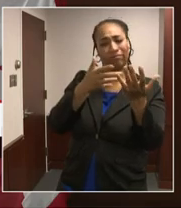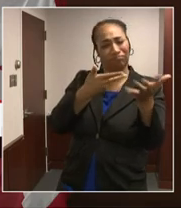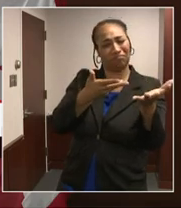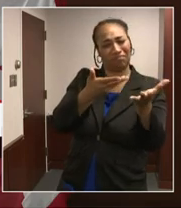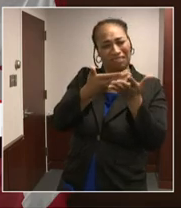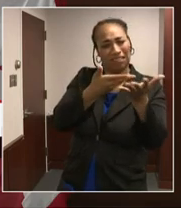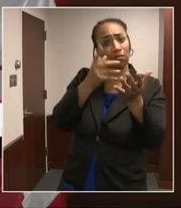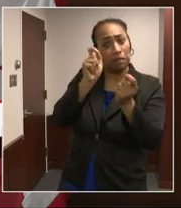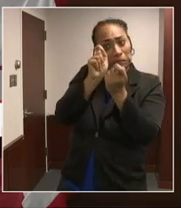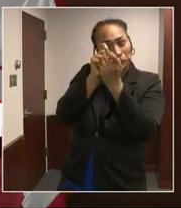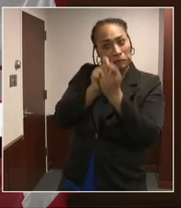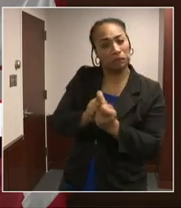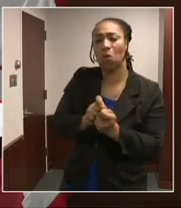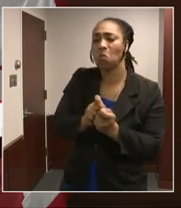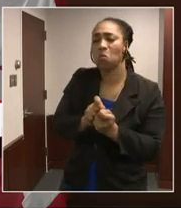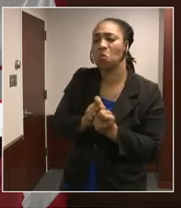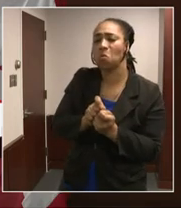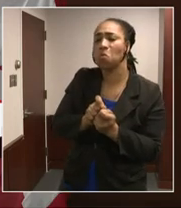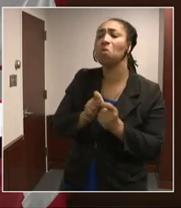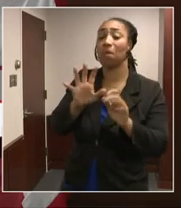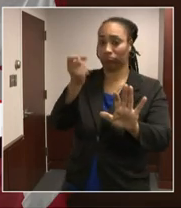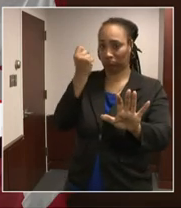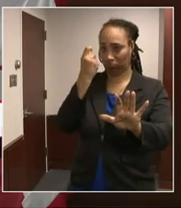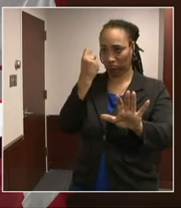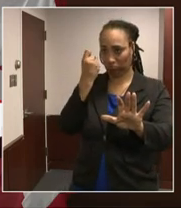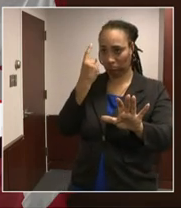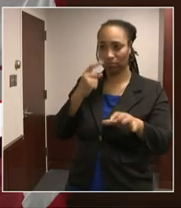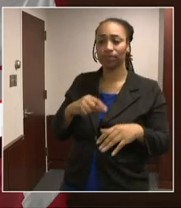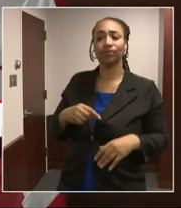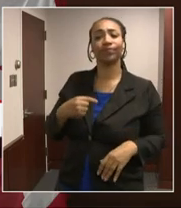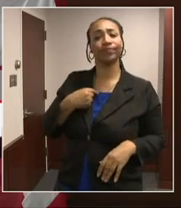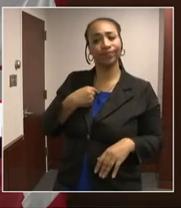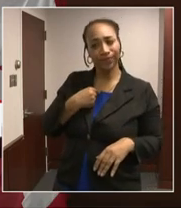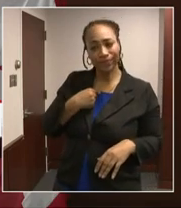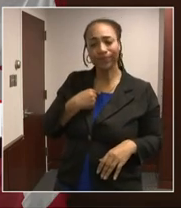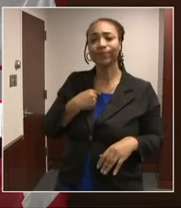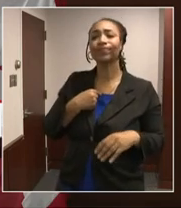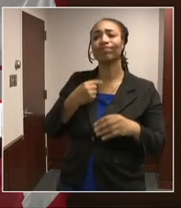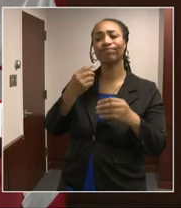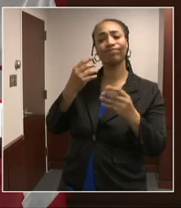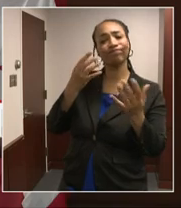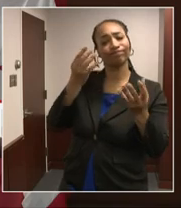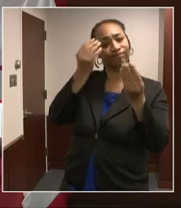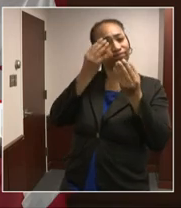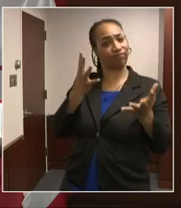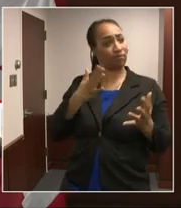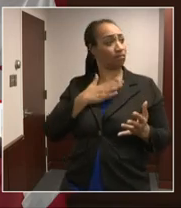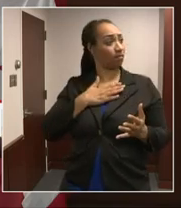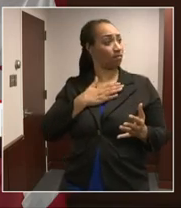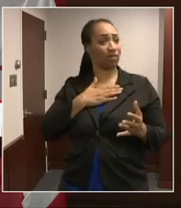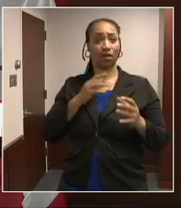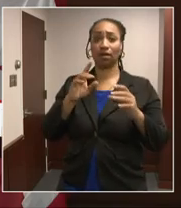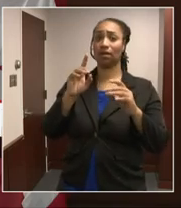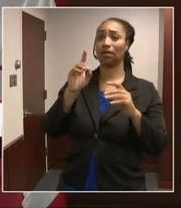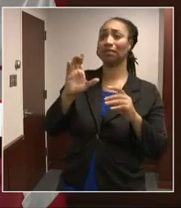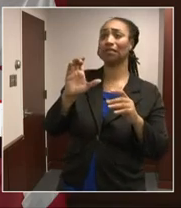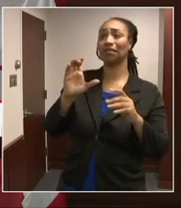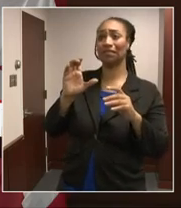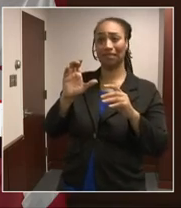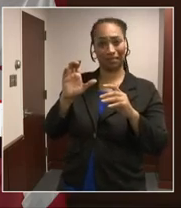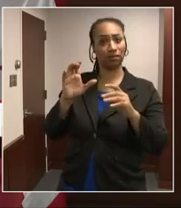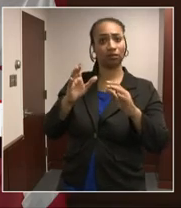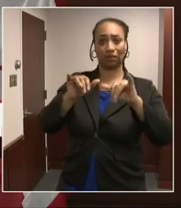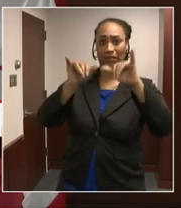president why our system of government works and why it works best for the people of the District